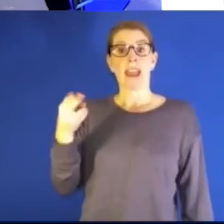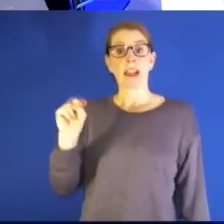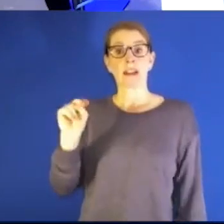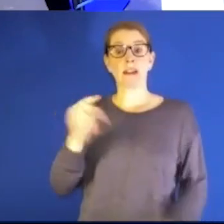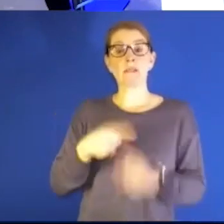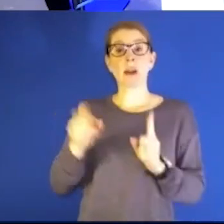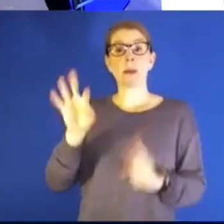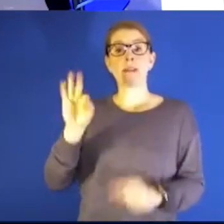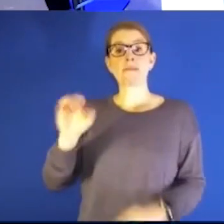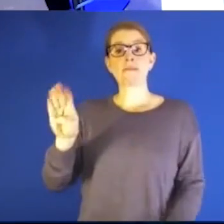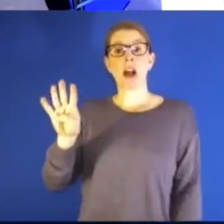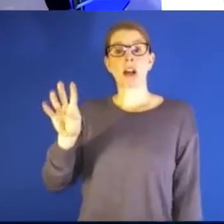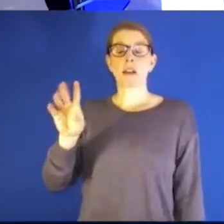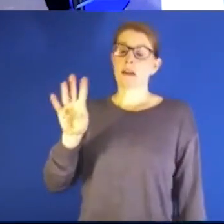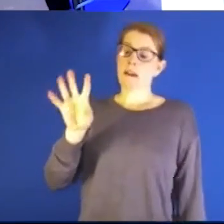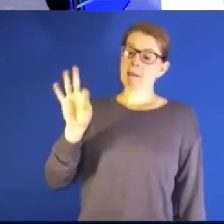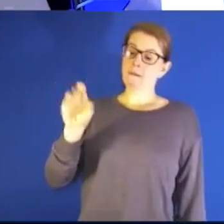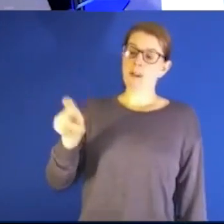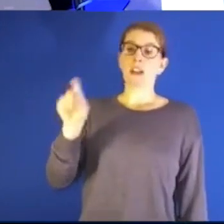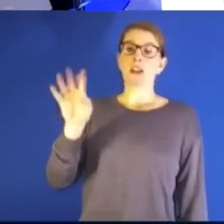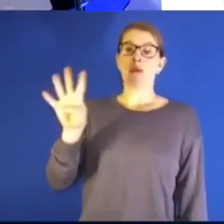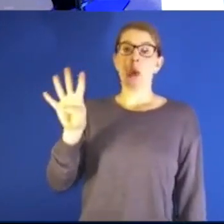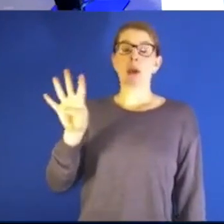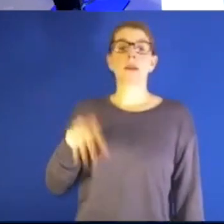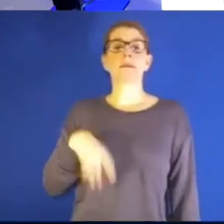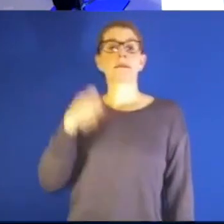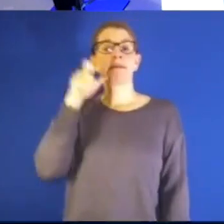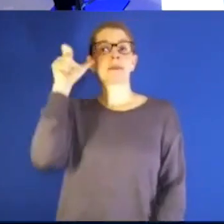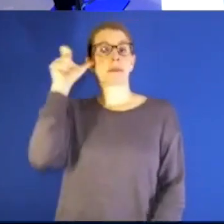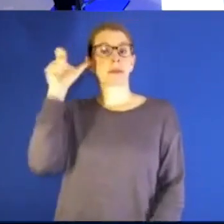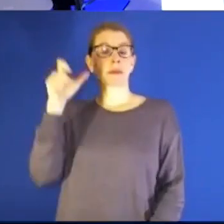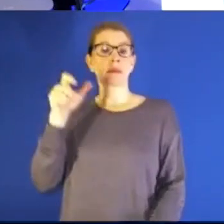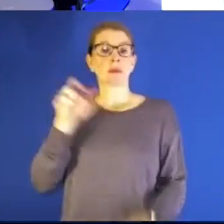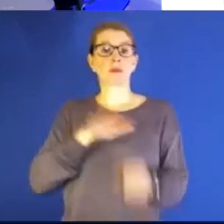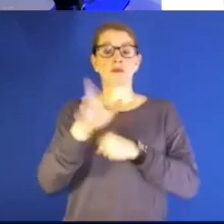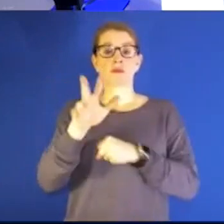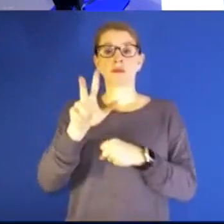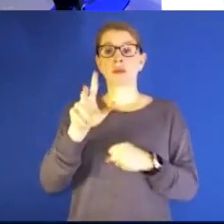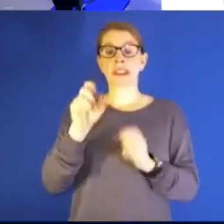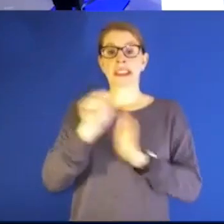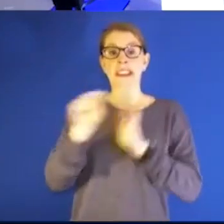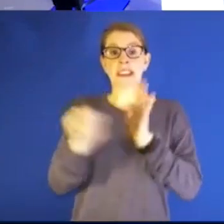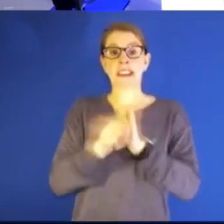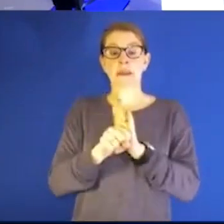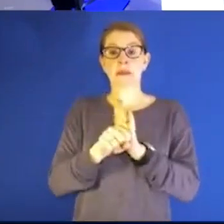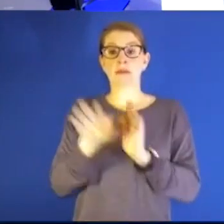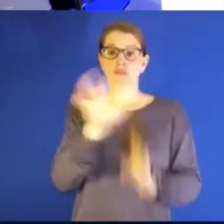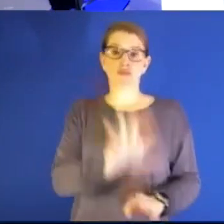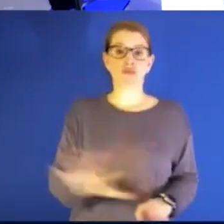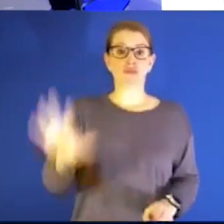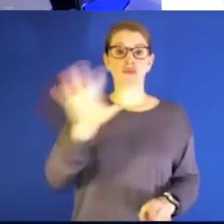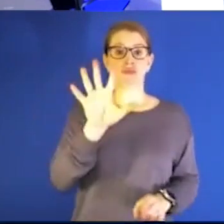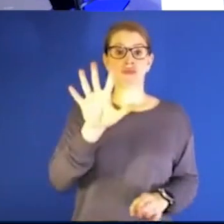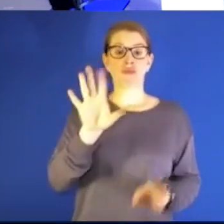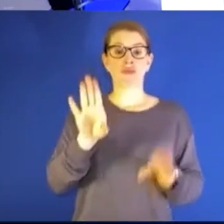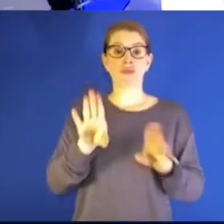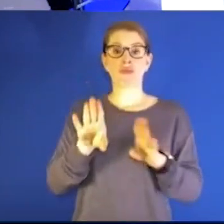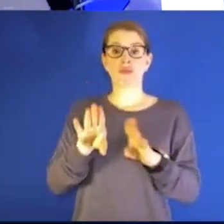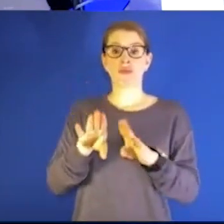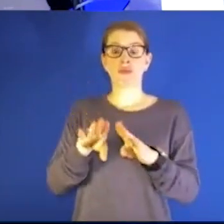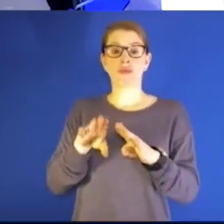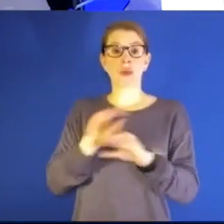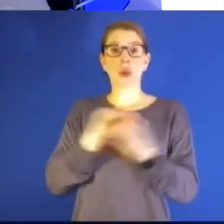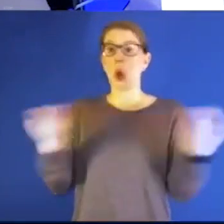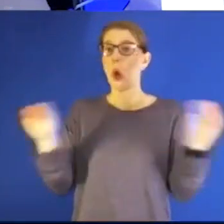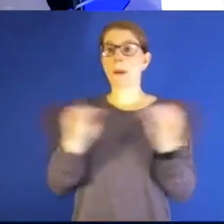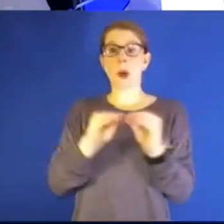And yesterday, an entire state, I lived in Nevada before I came here, and the entire state opened up the mask ban. No more